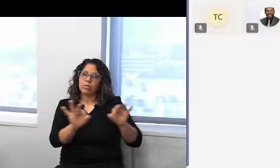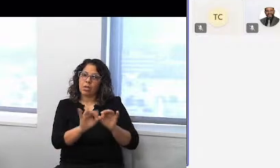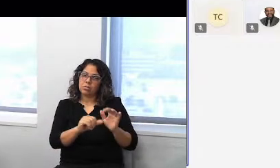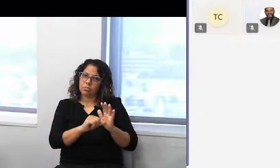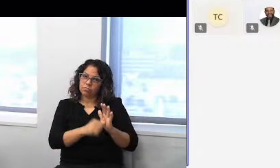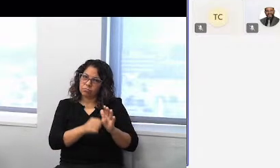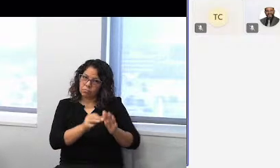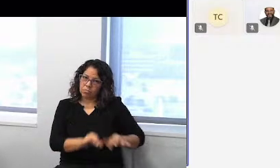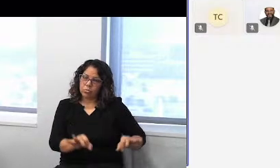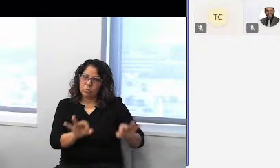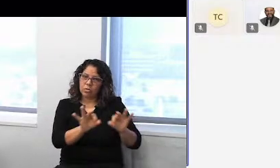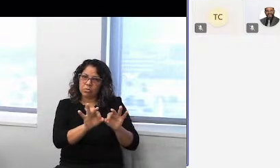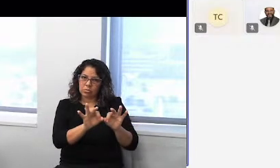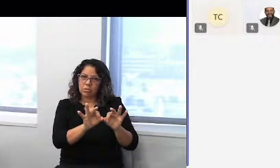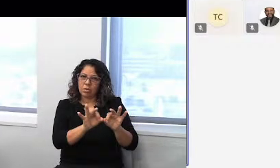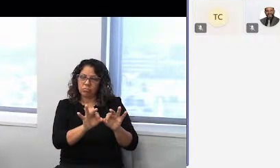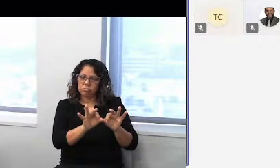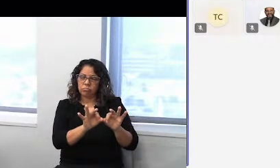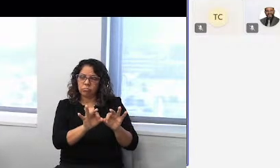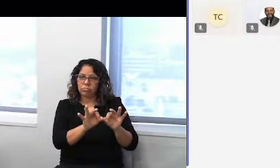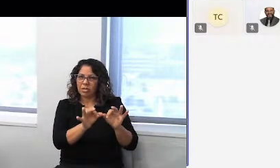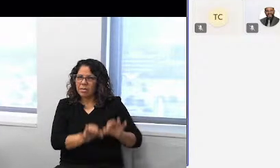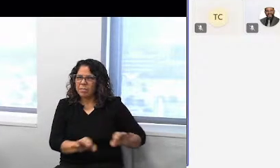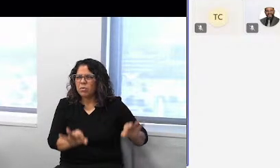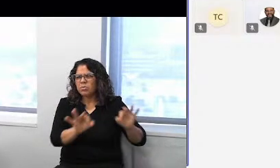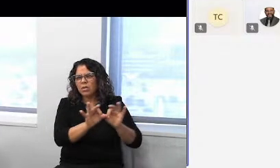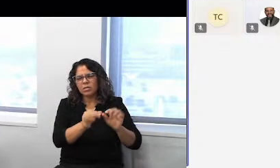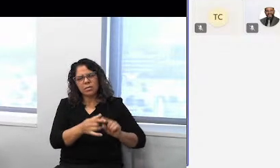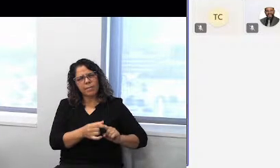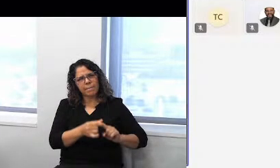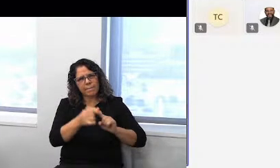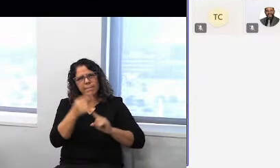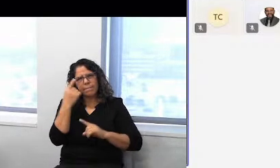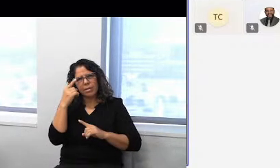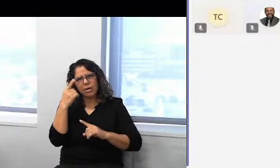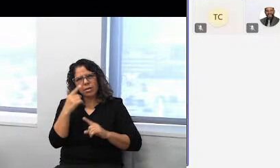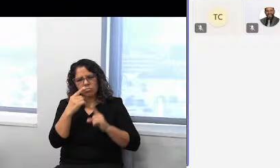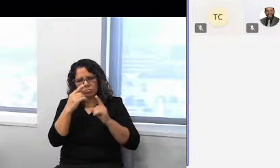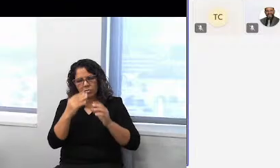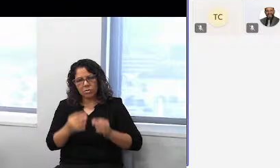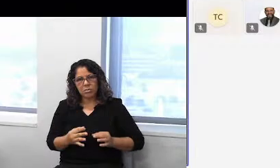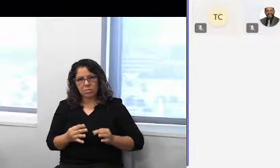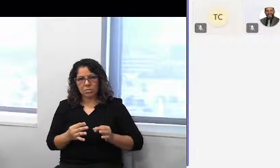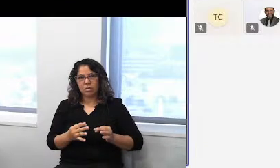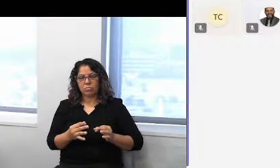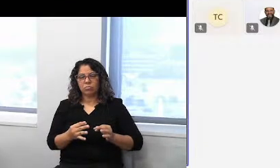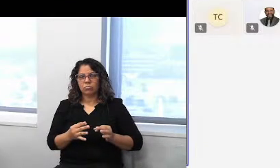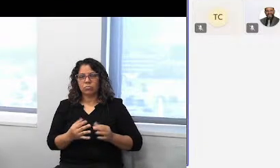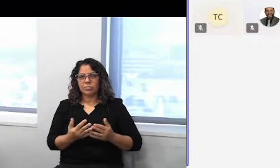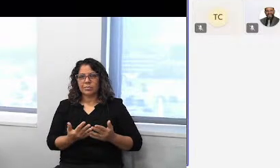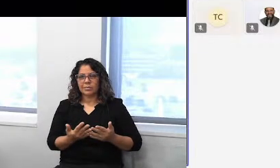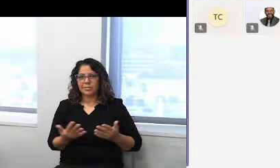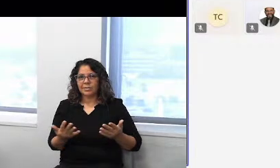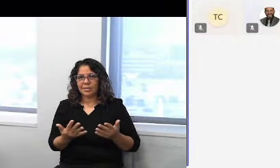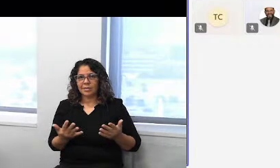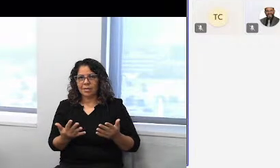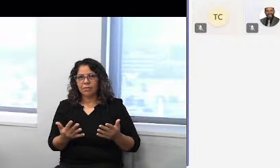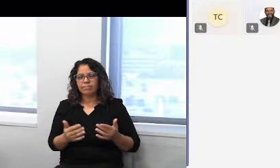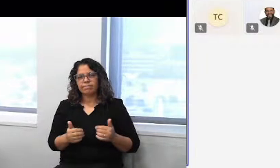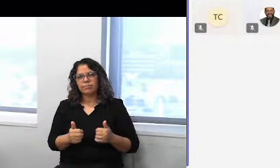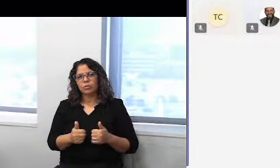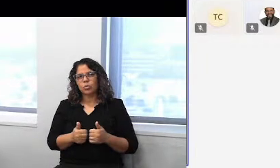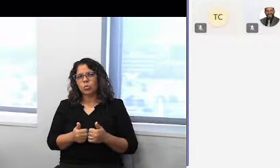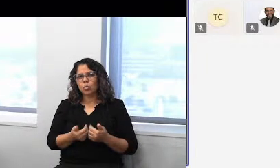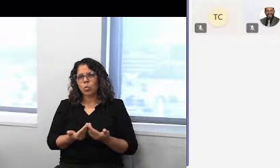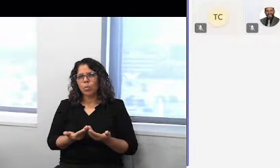is key, essential to making decisions utilizing storage. So you are actually focusing on the right thing. So I commend you for